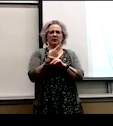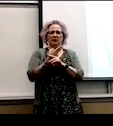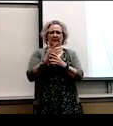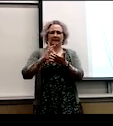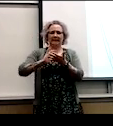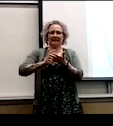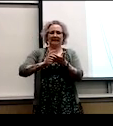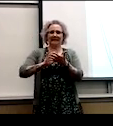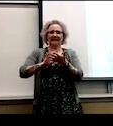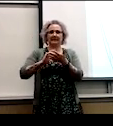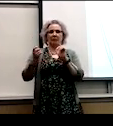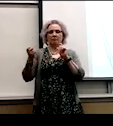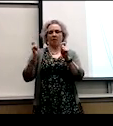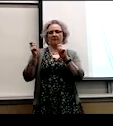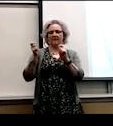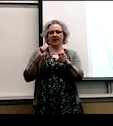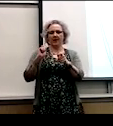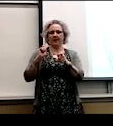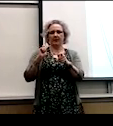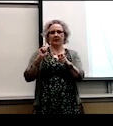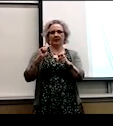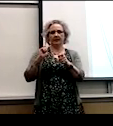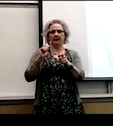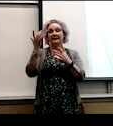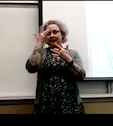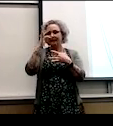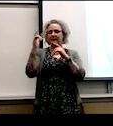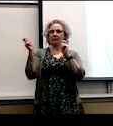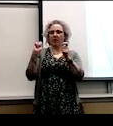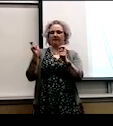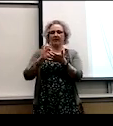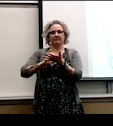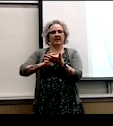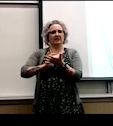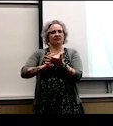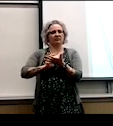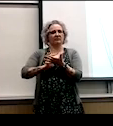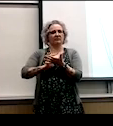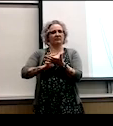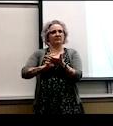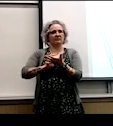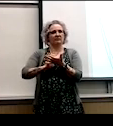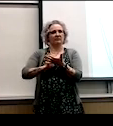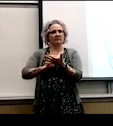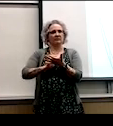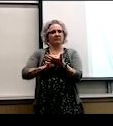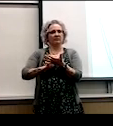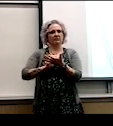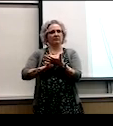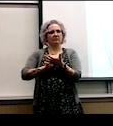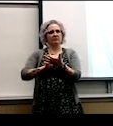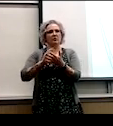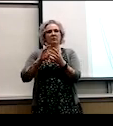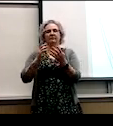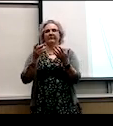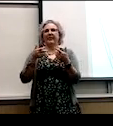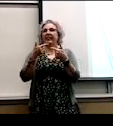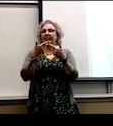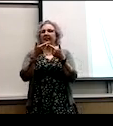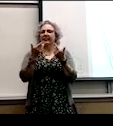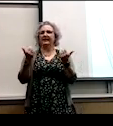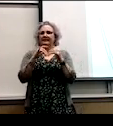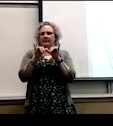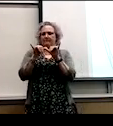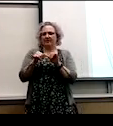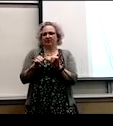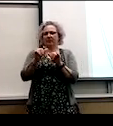are emerging. So we look for the markers for disease modification, would be things that measure